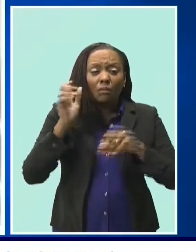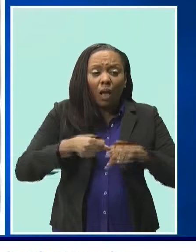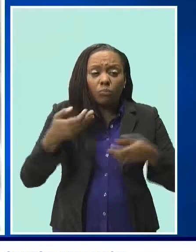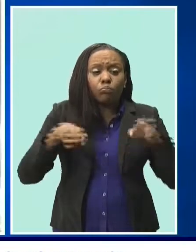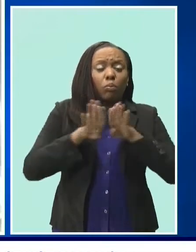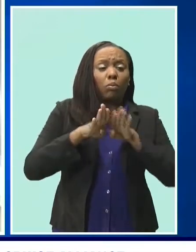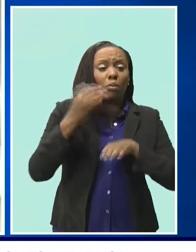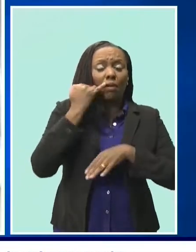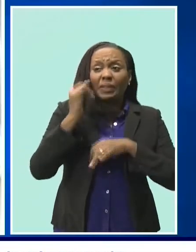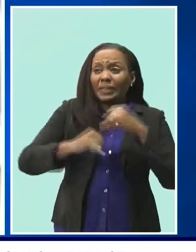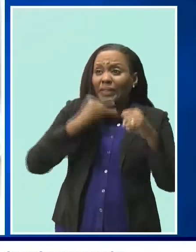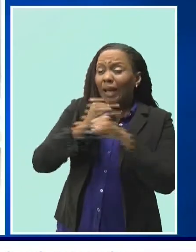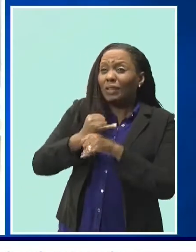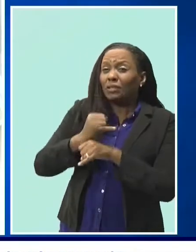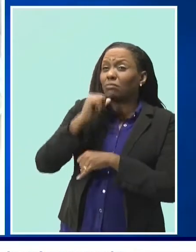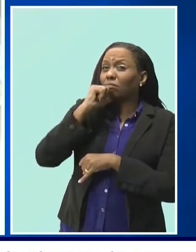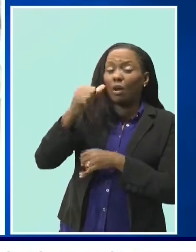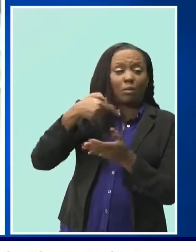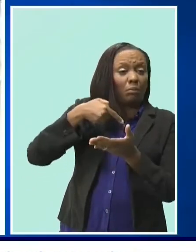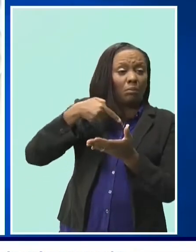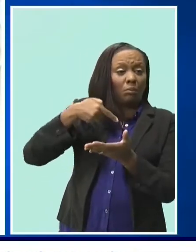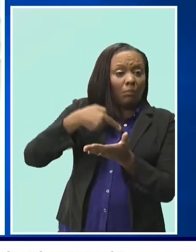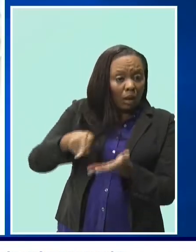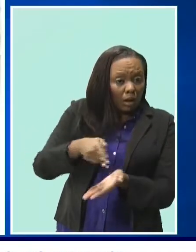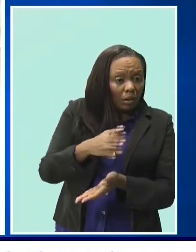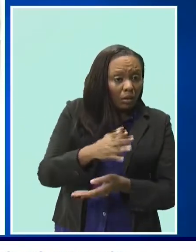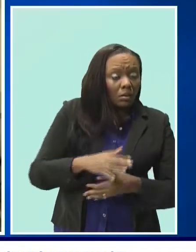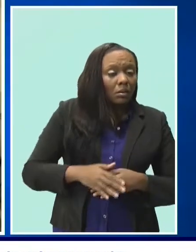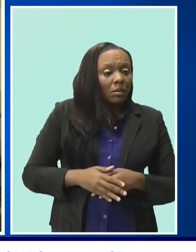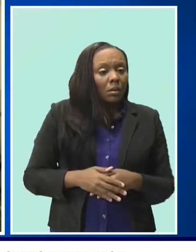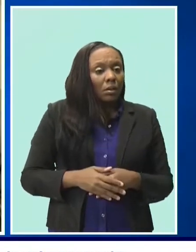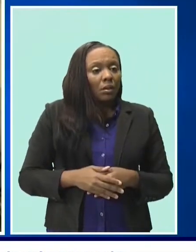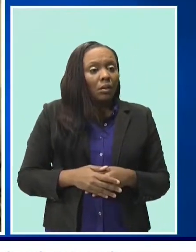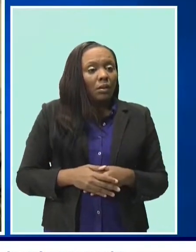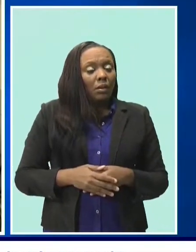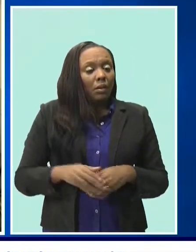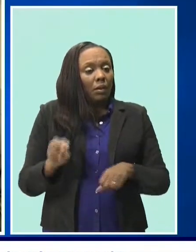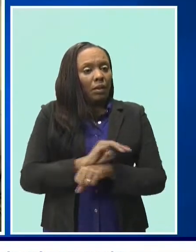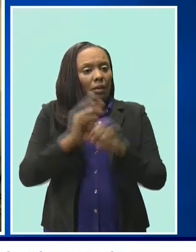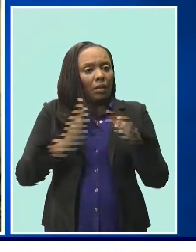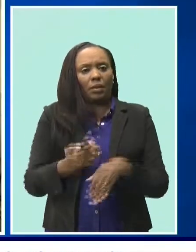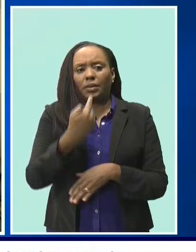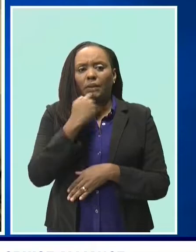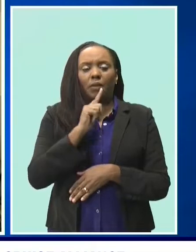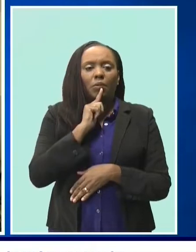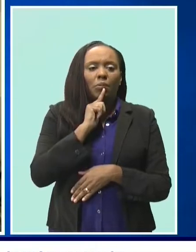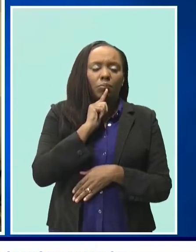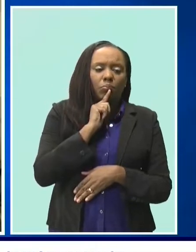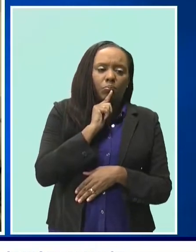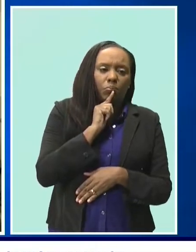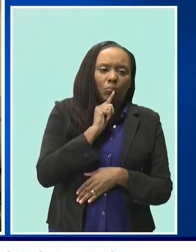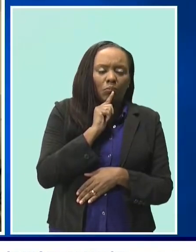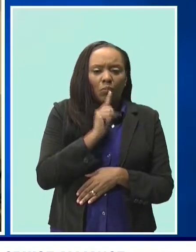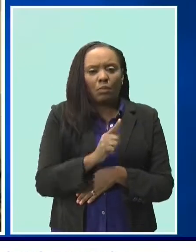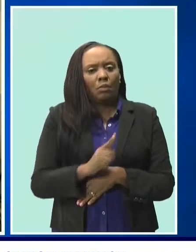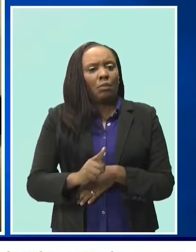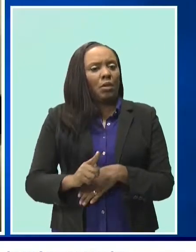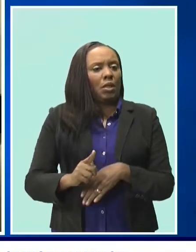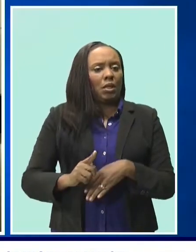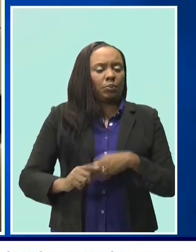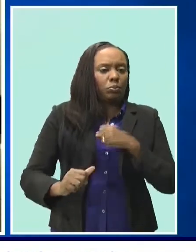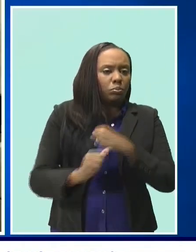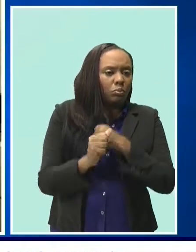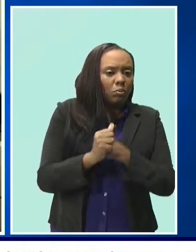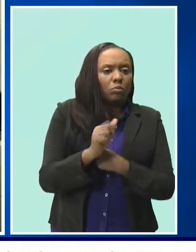tour operators did not pay what they owed. The minister has confirmed that this is a very real and present danger for